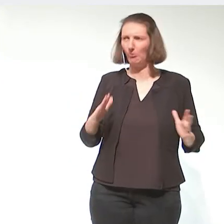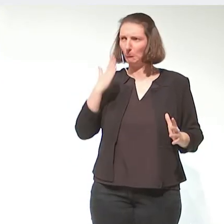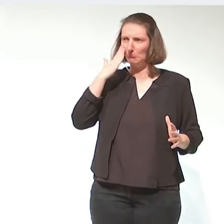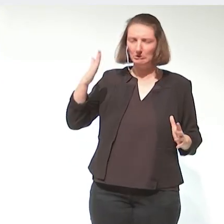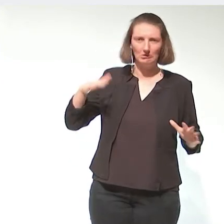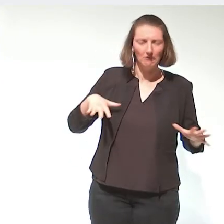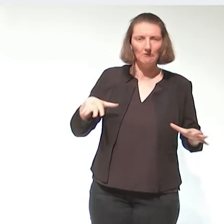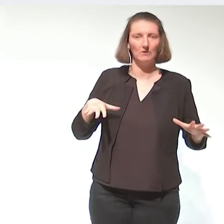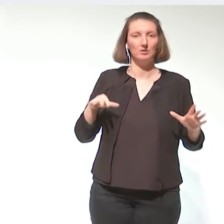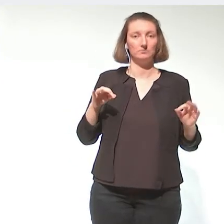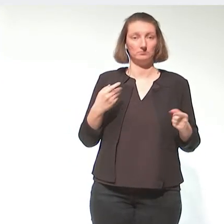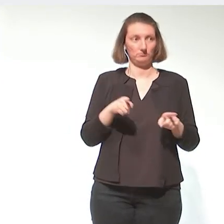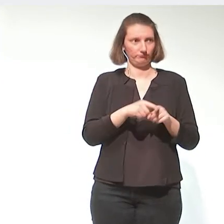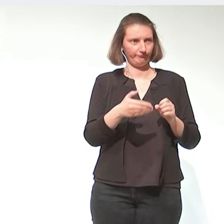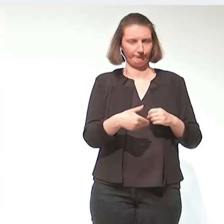any support.